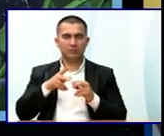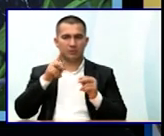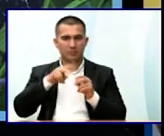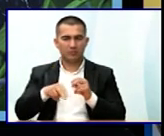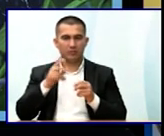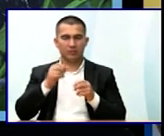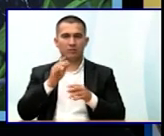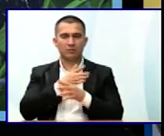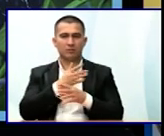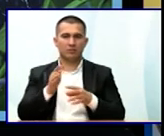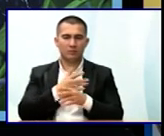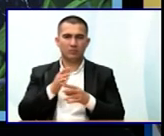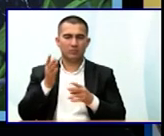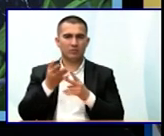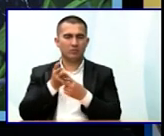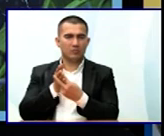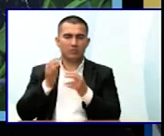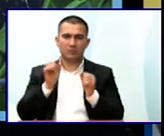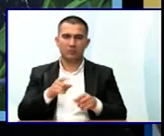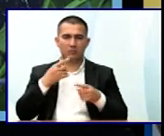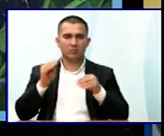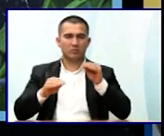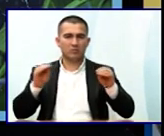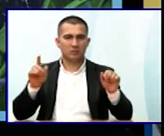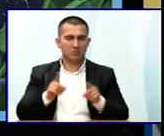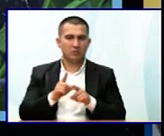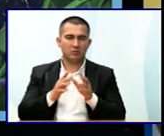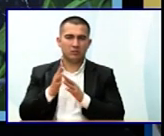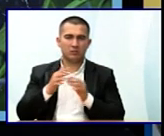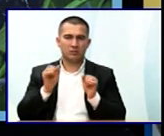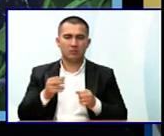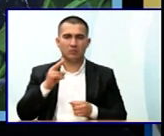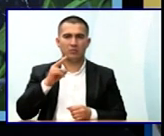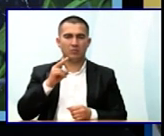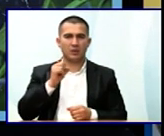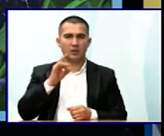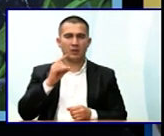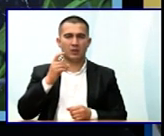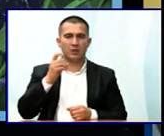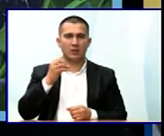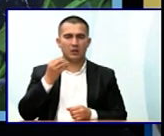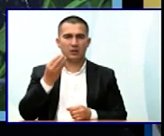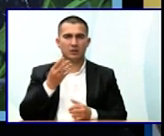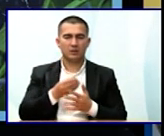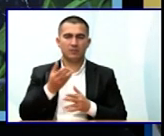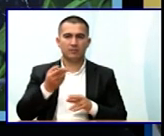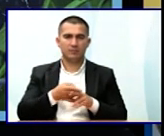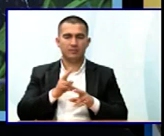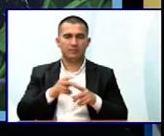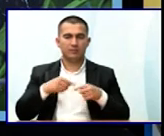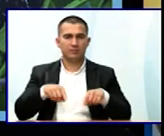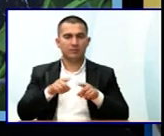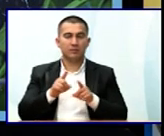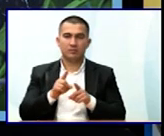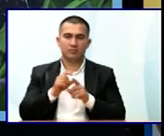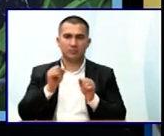bo'lib ekiladi. Ba'zi madaniy o'simliklarimiz parxish yo'li bilan ko'payadi. Parxish yo'li bilan